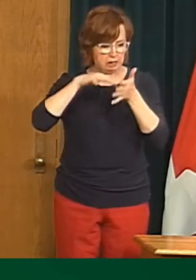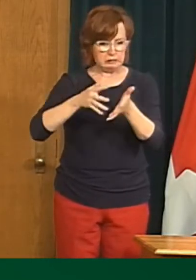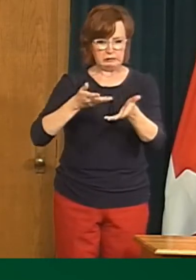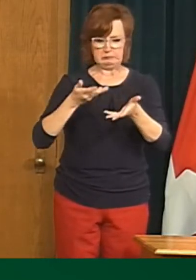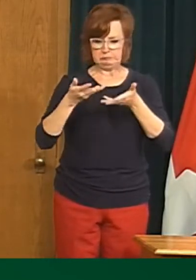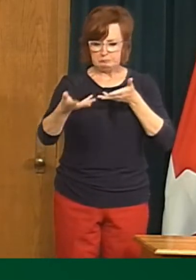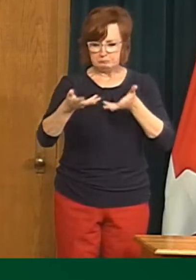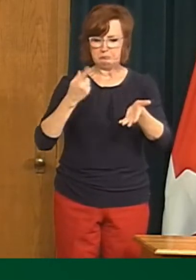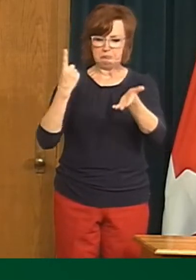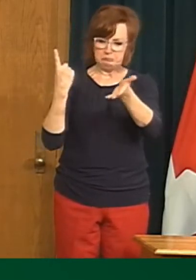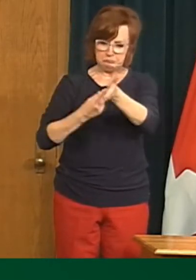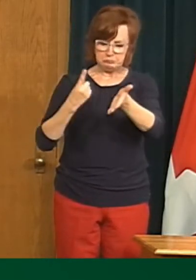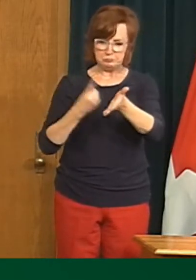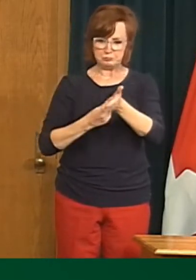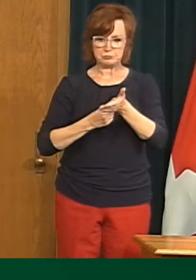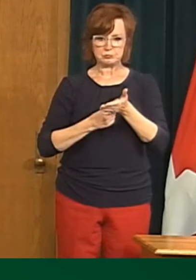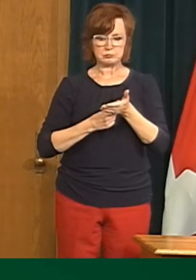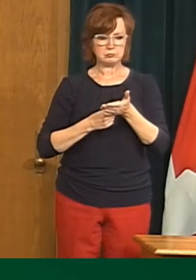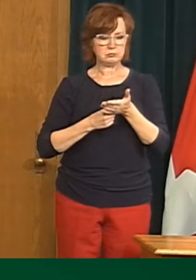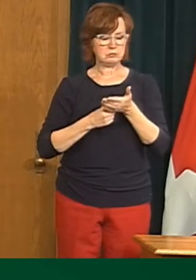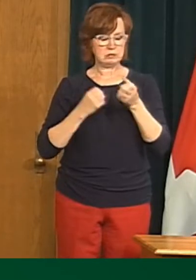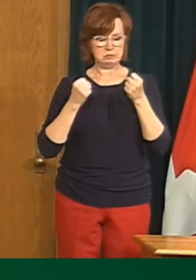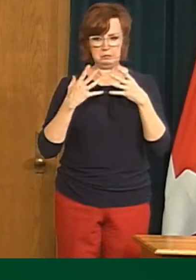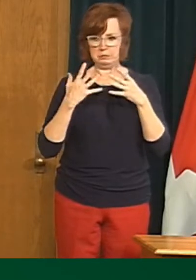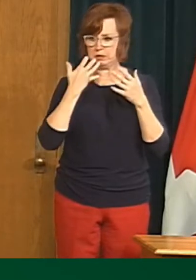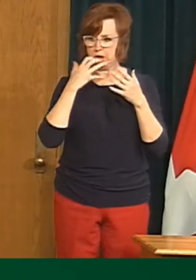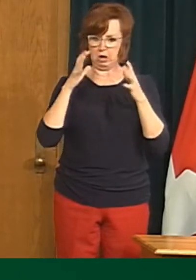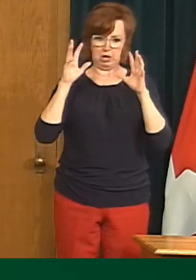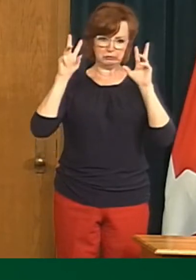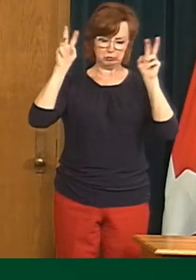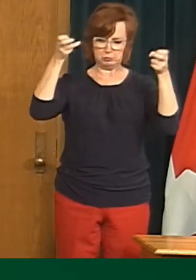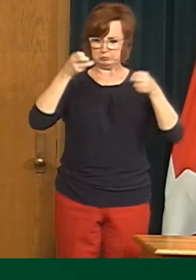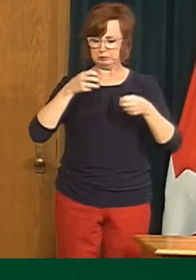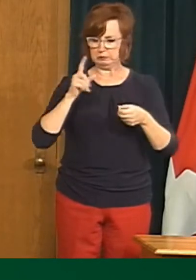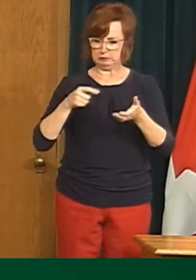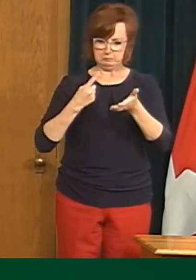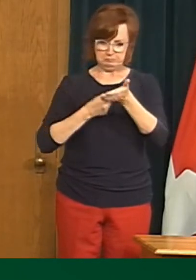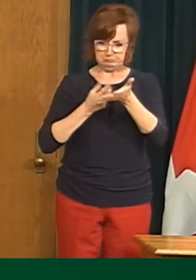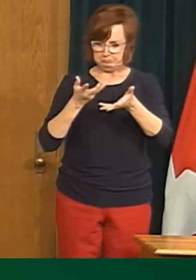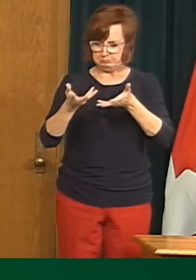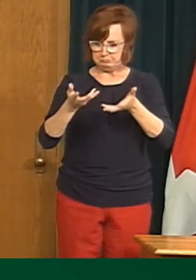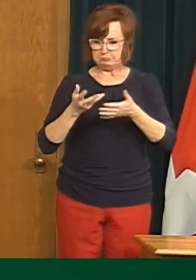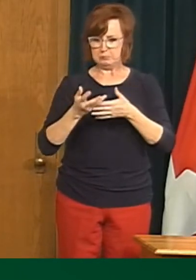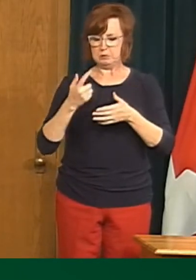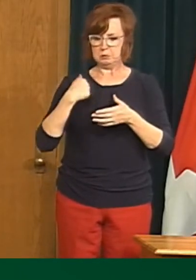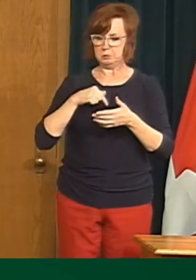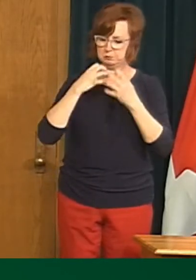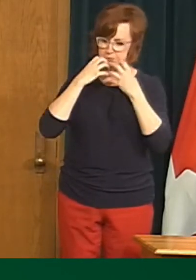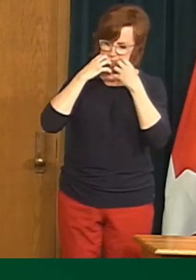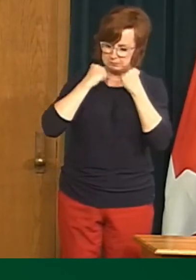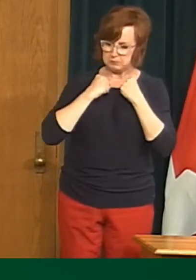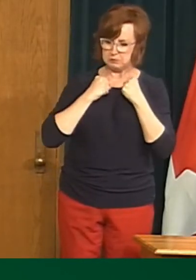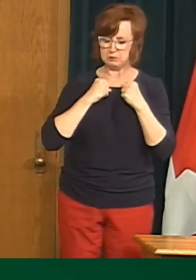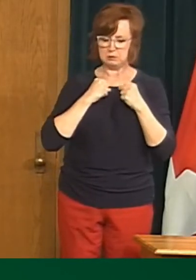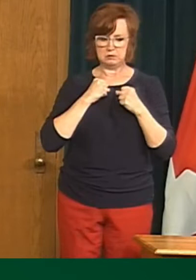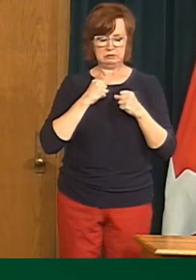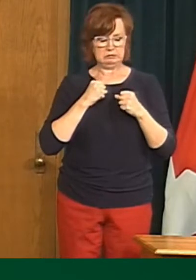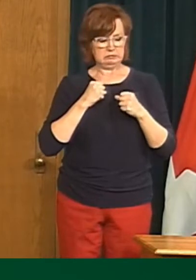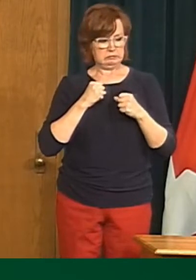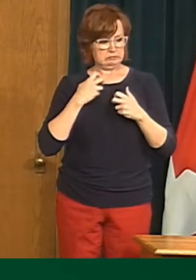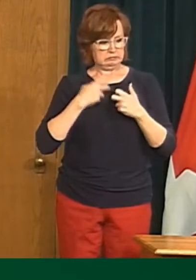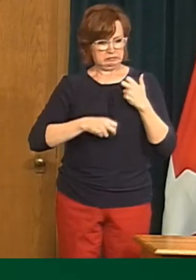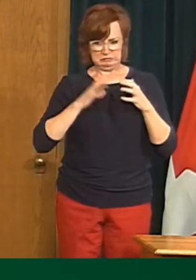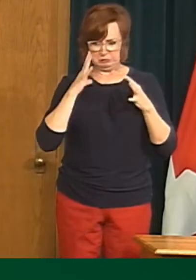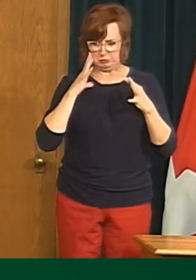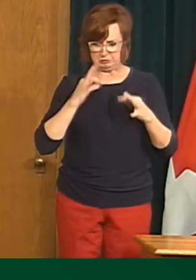should question the commitment of this government to rural health care. Our record speaks quite differently, speaks to a